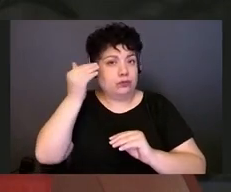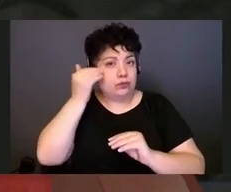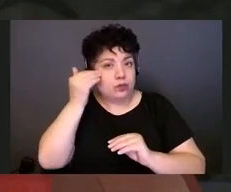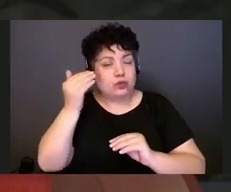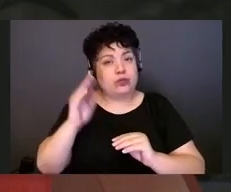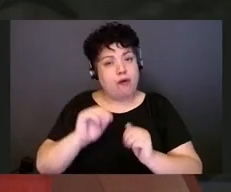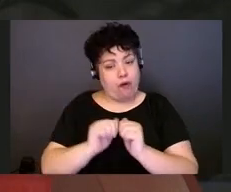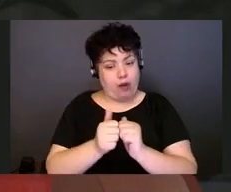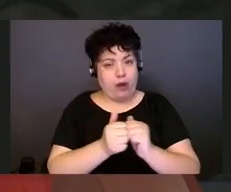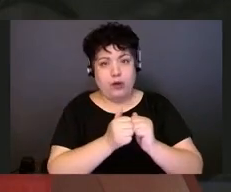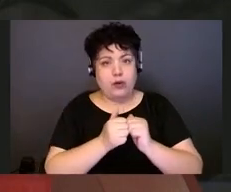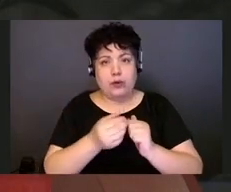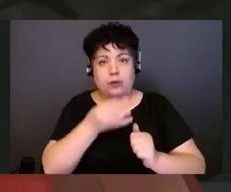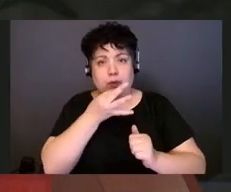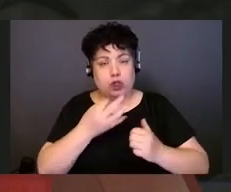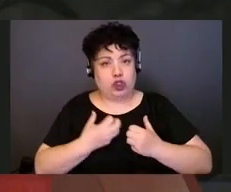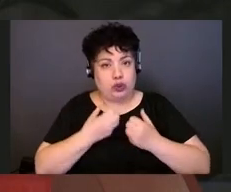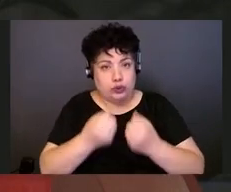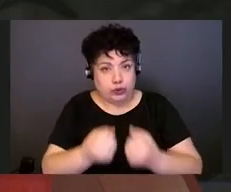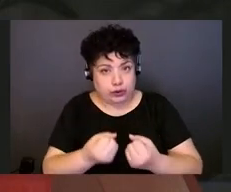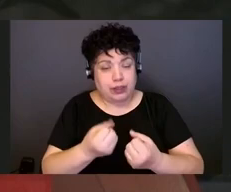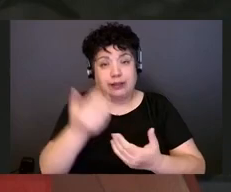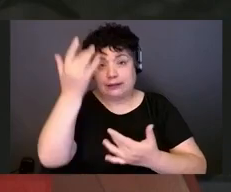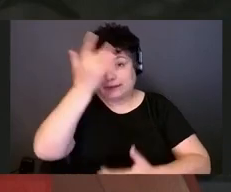sickness with herbal medicine.